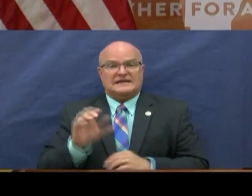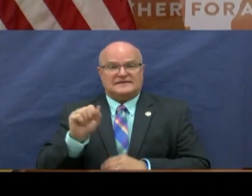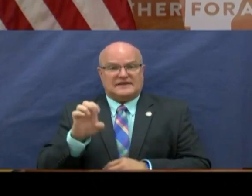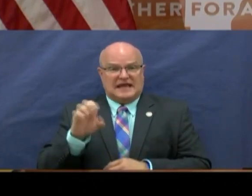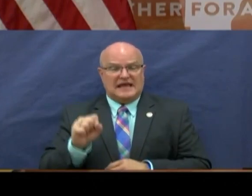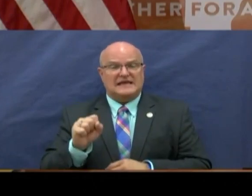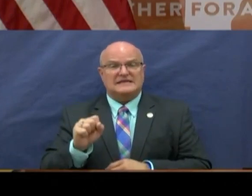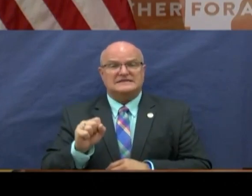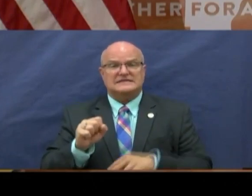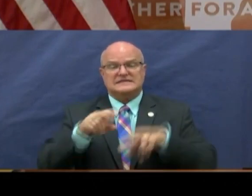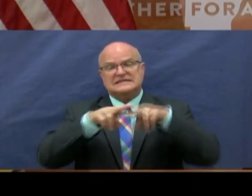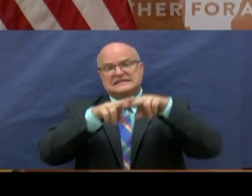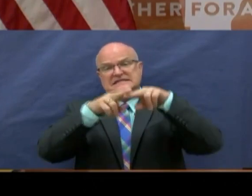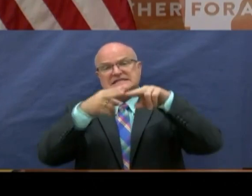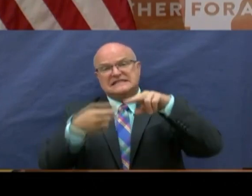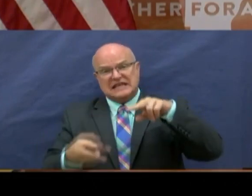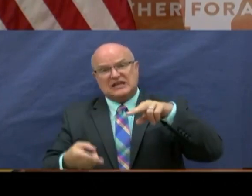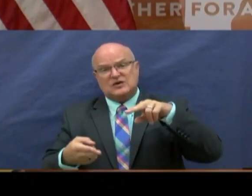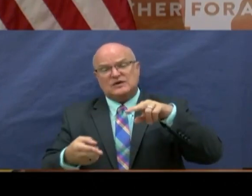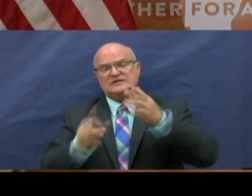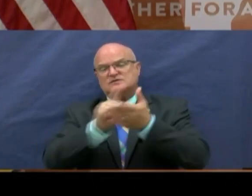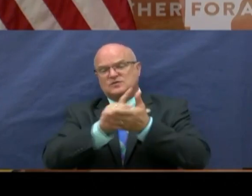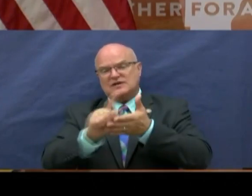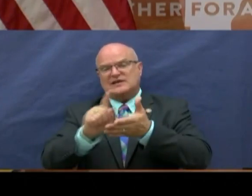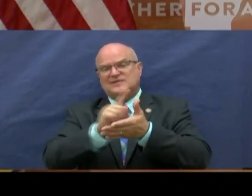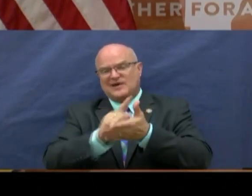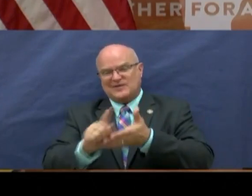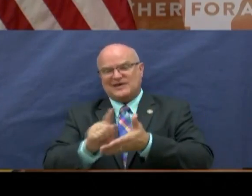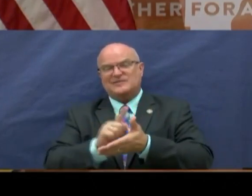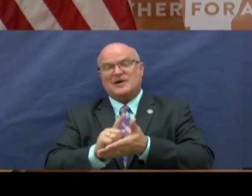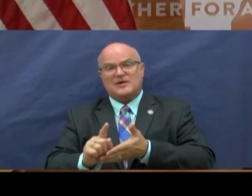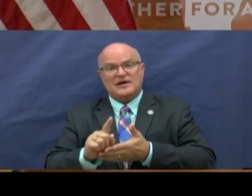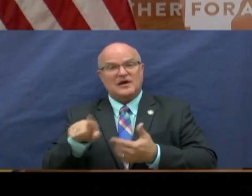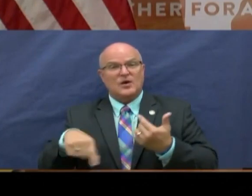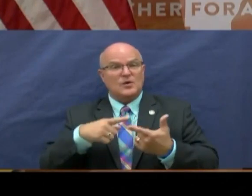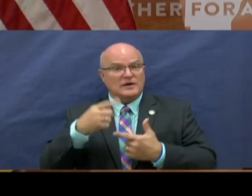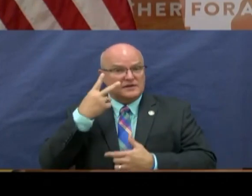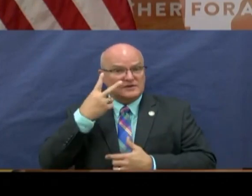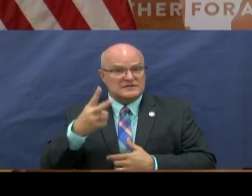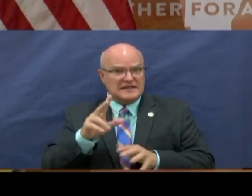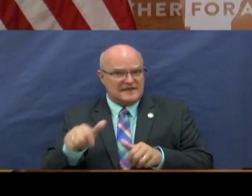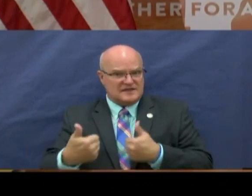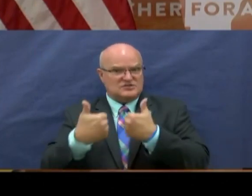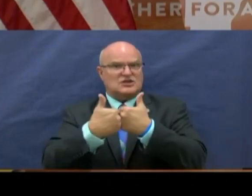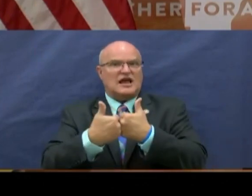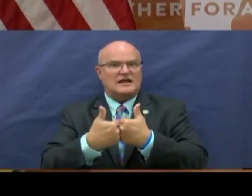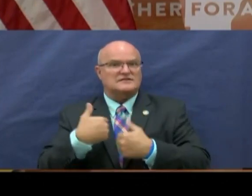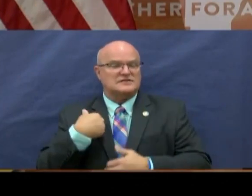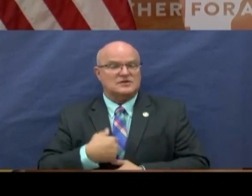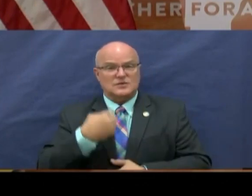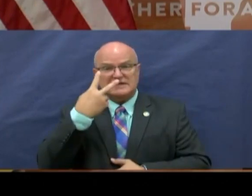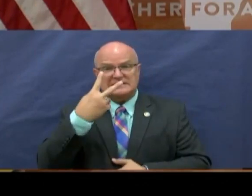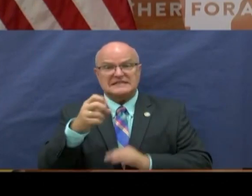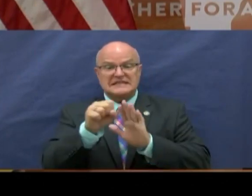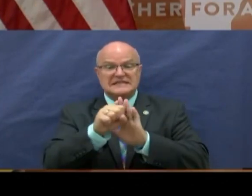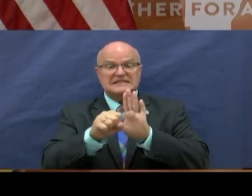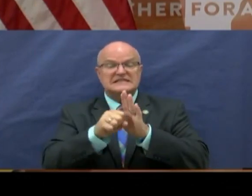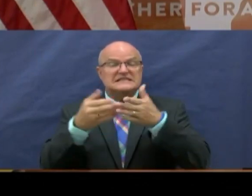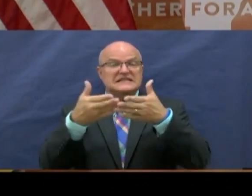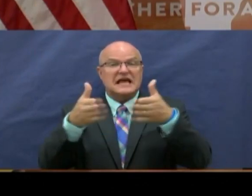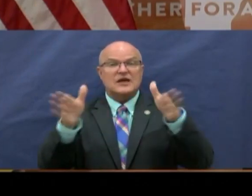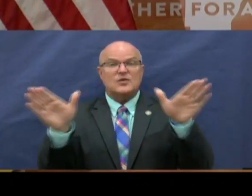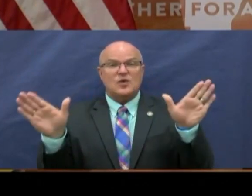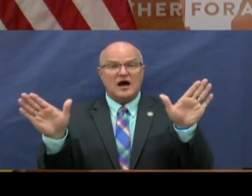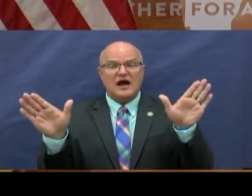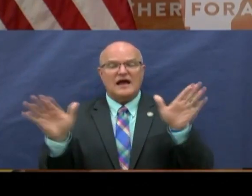cases decreased week over week. And whenever you see the challenge that we see statewide, the fact that